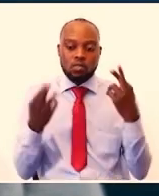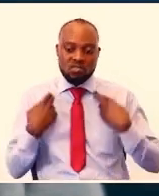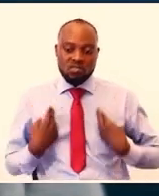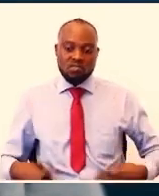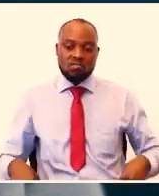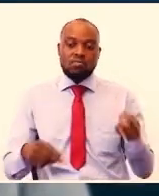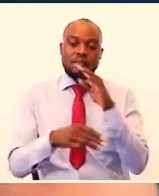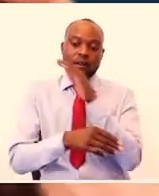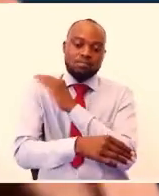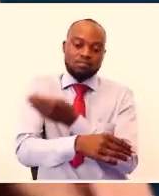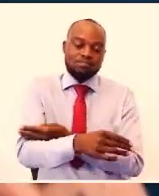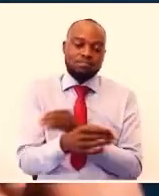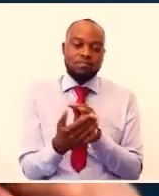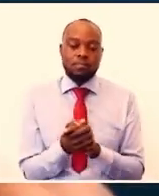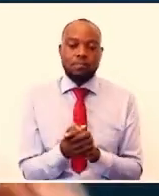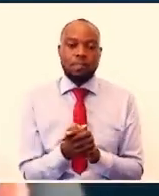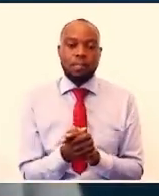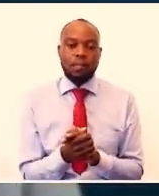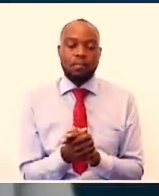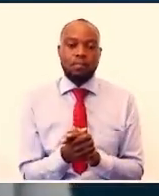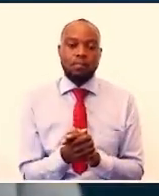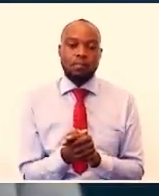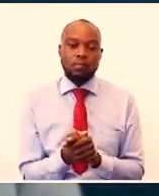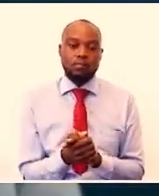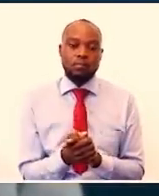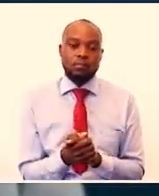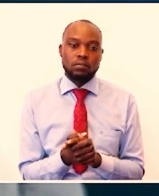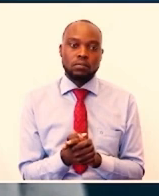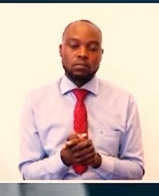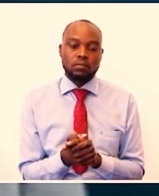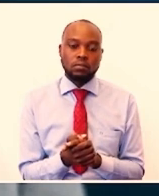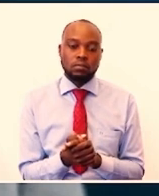capacity. So how we